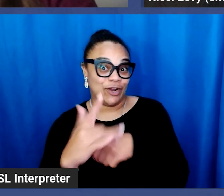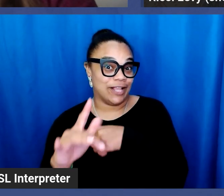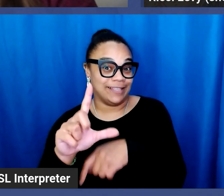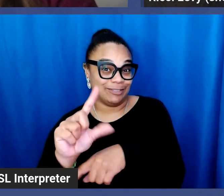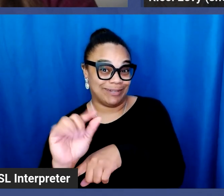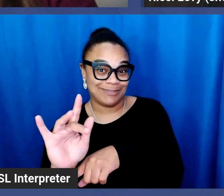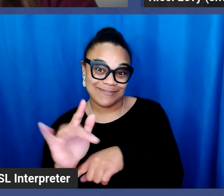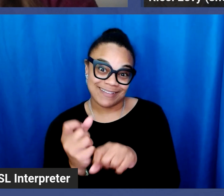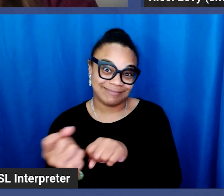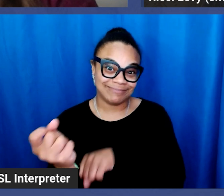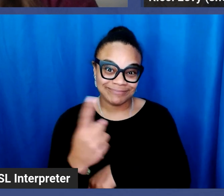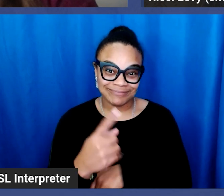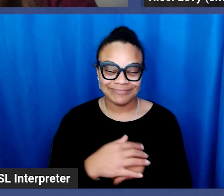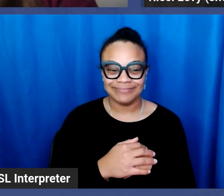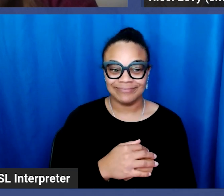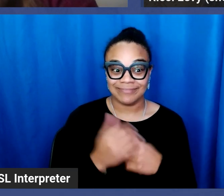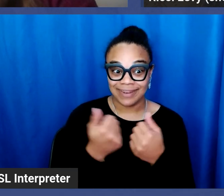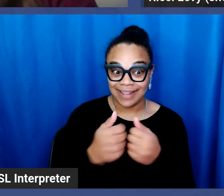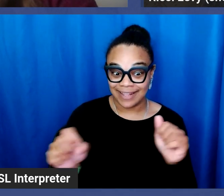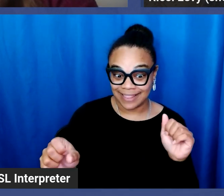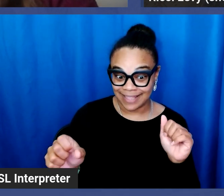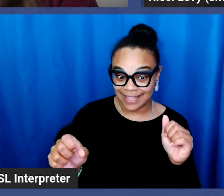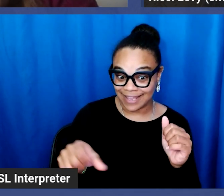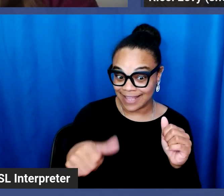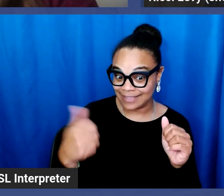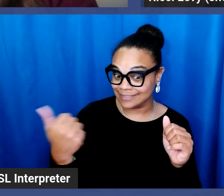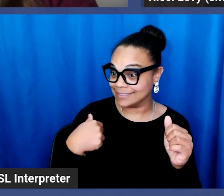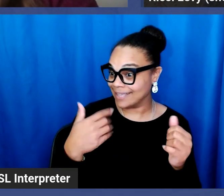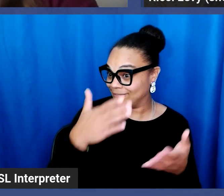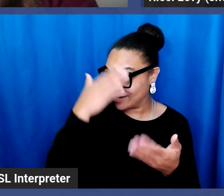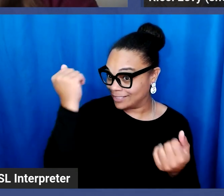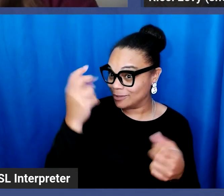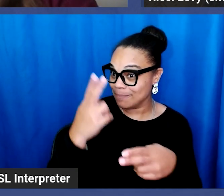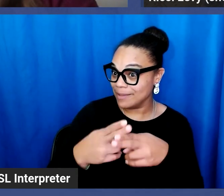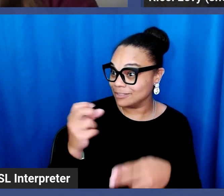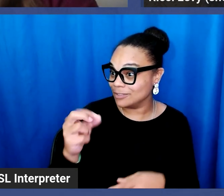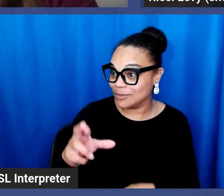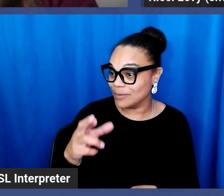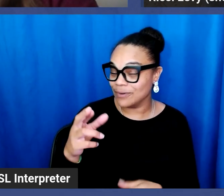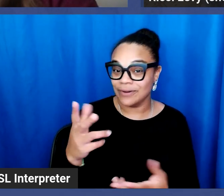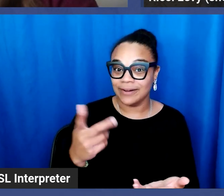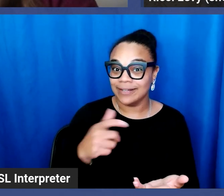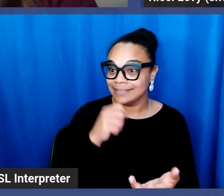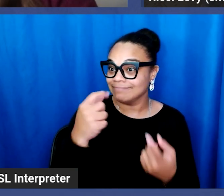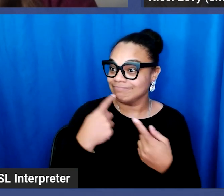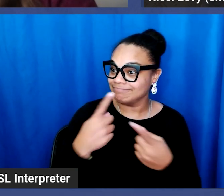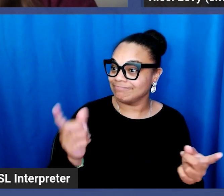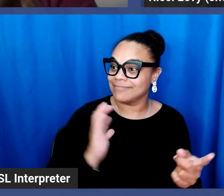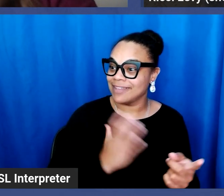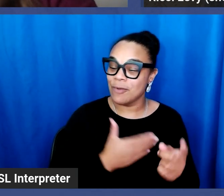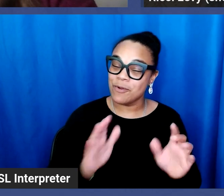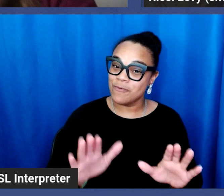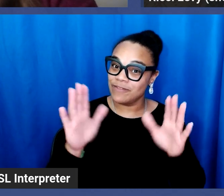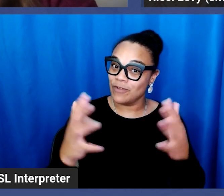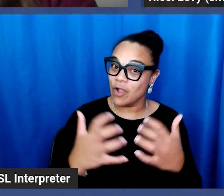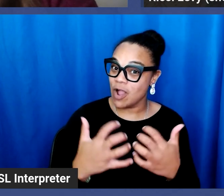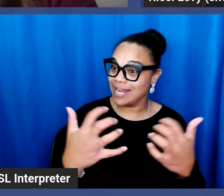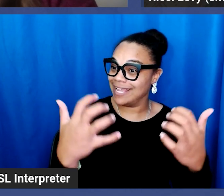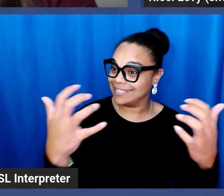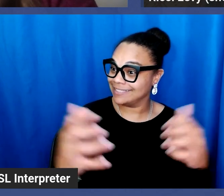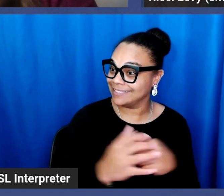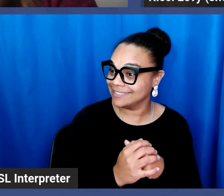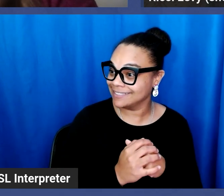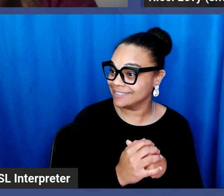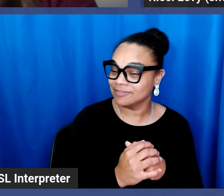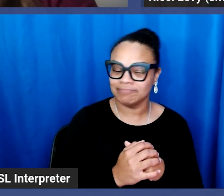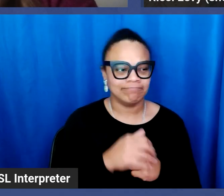2025. Is there anything I neglected to mention or forgot to tell our wonderful audience about?